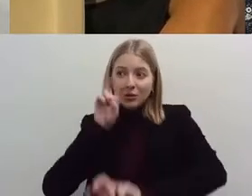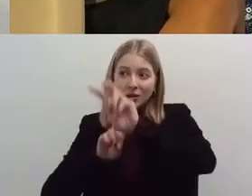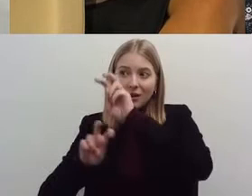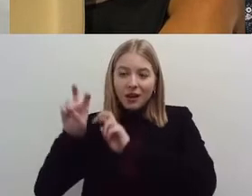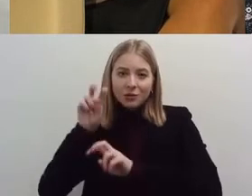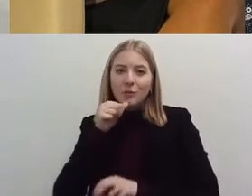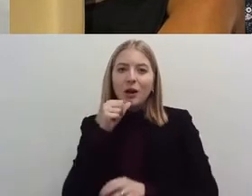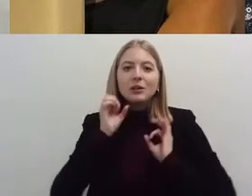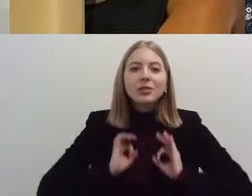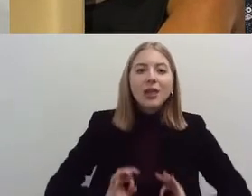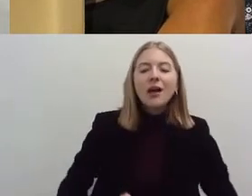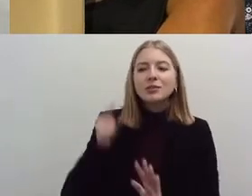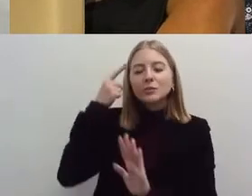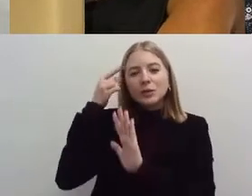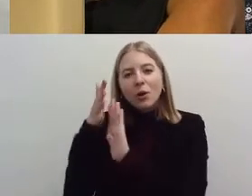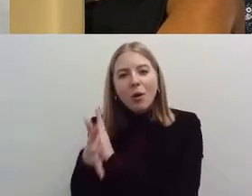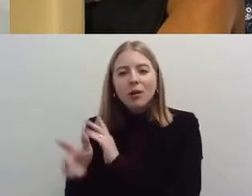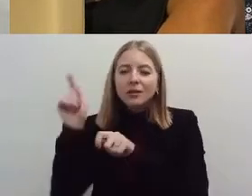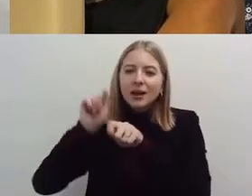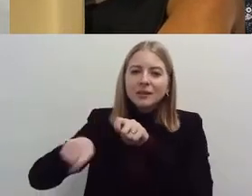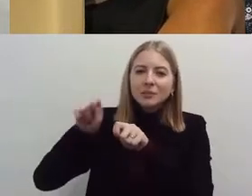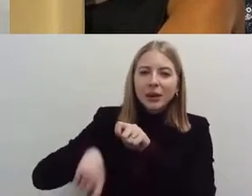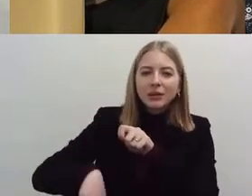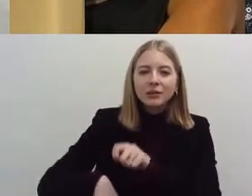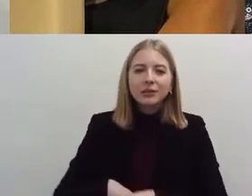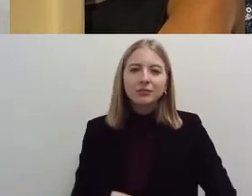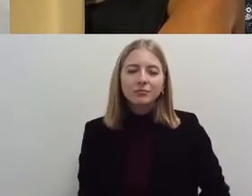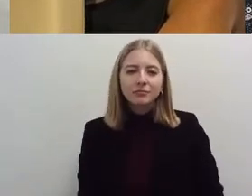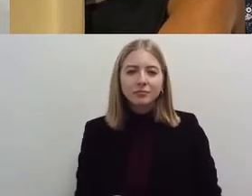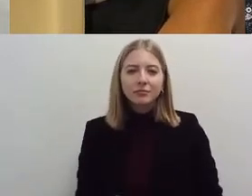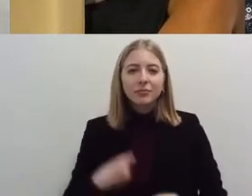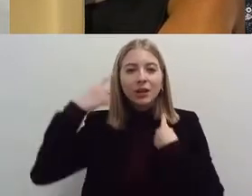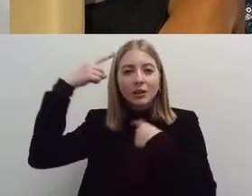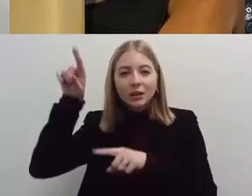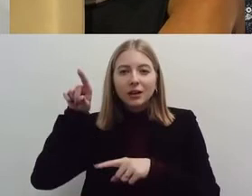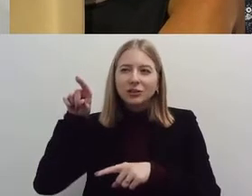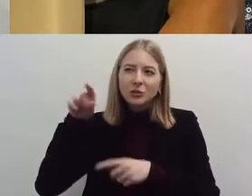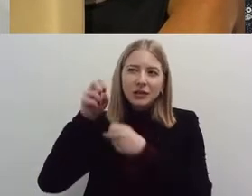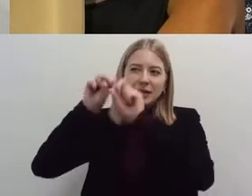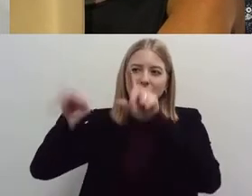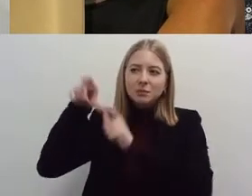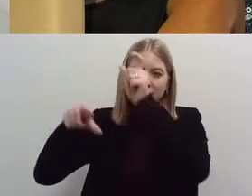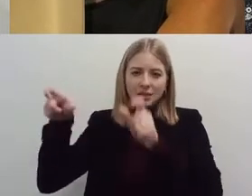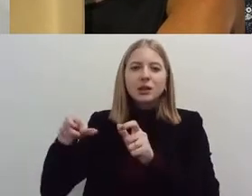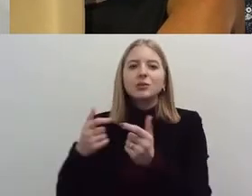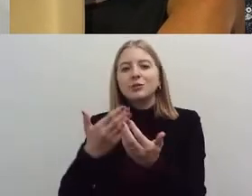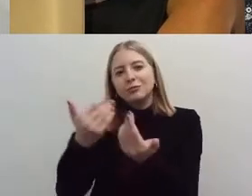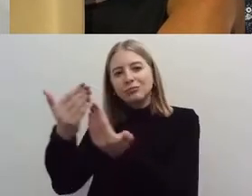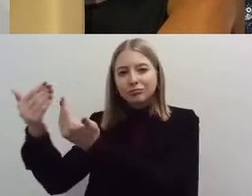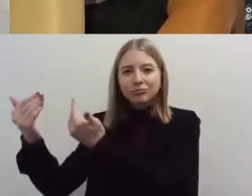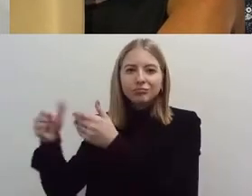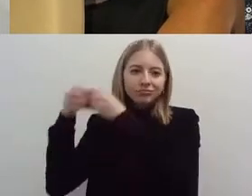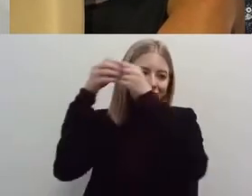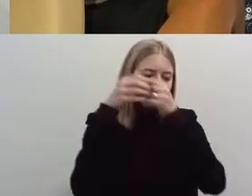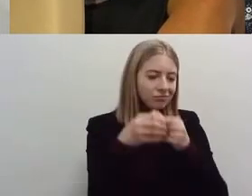And the good news about this is that all this support are available in one center. So the